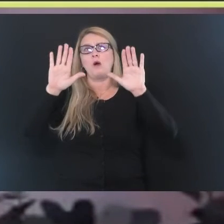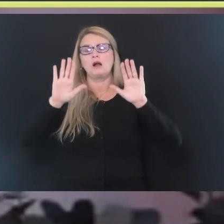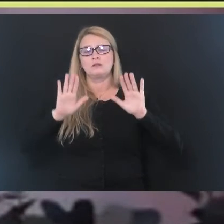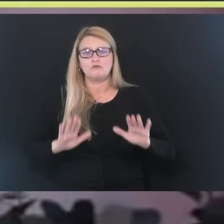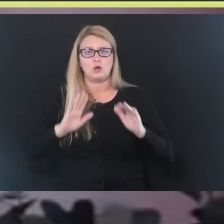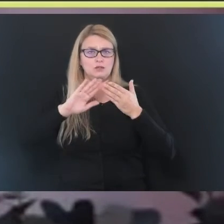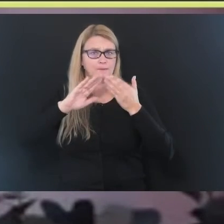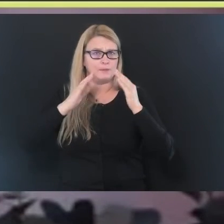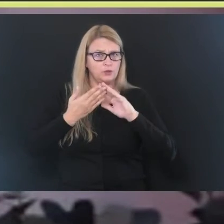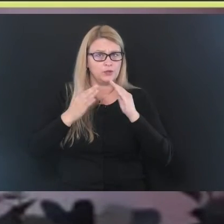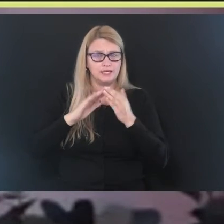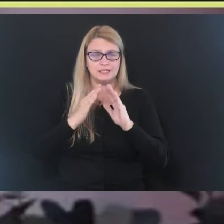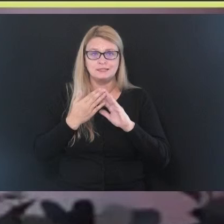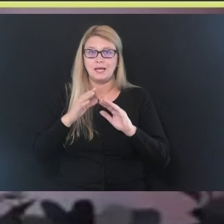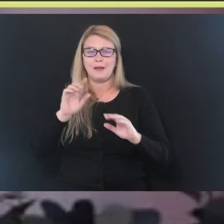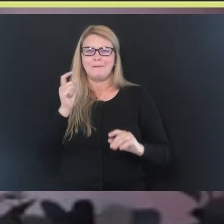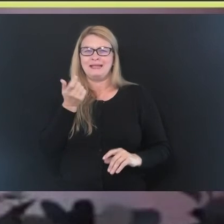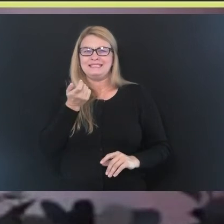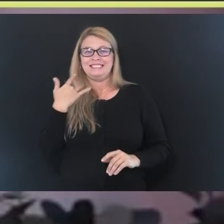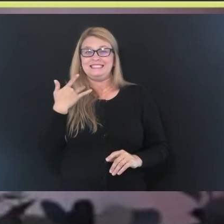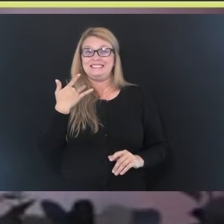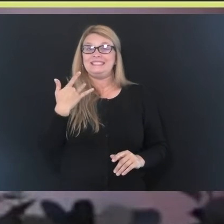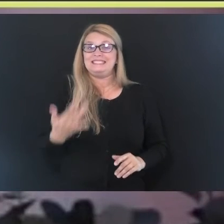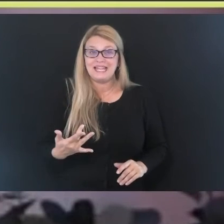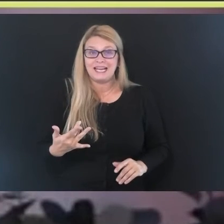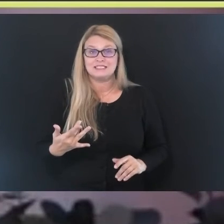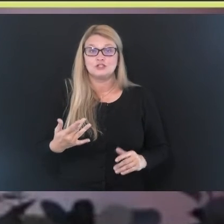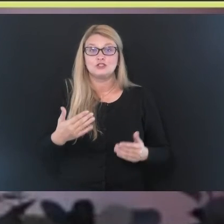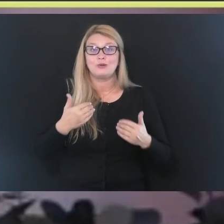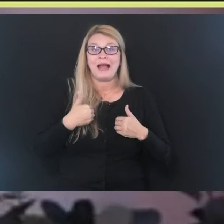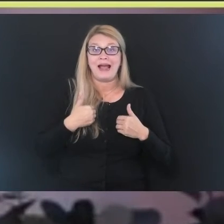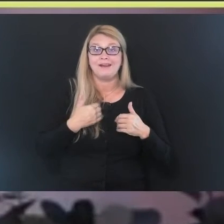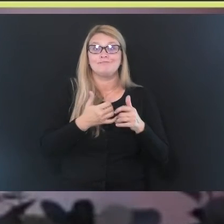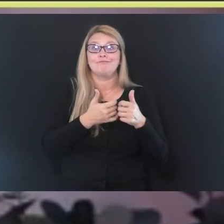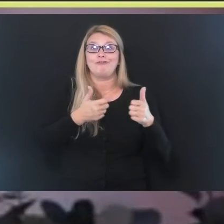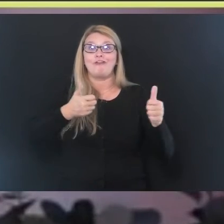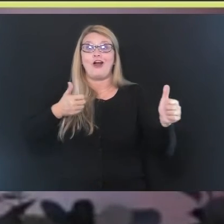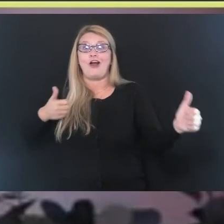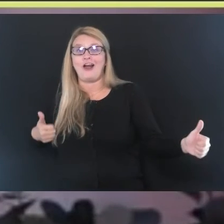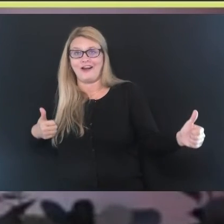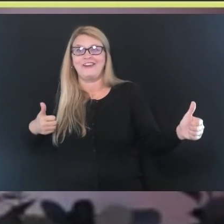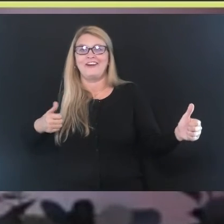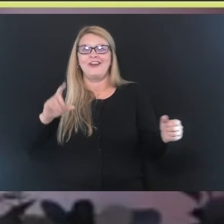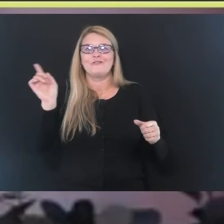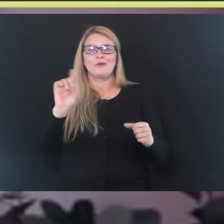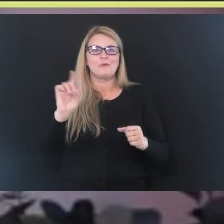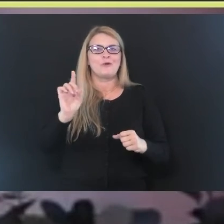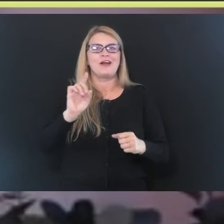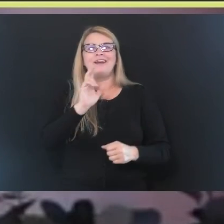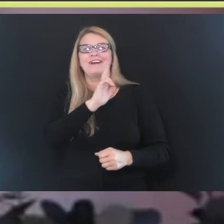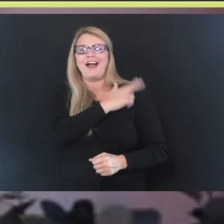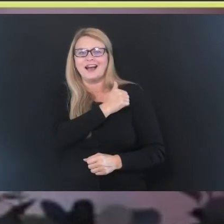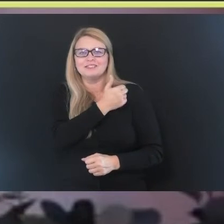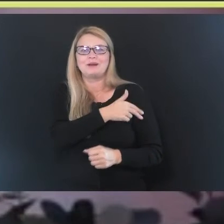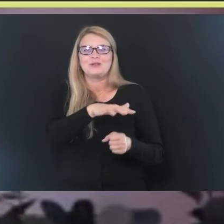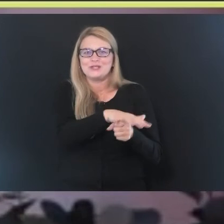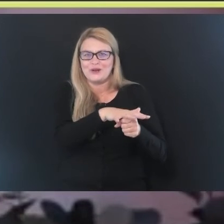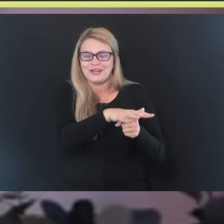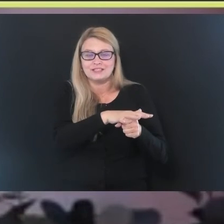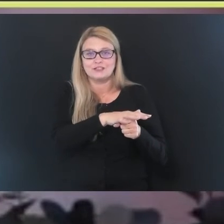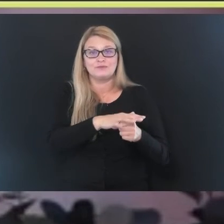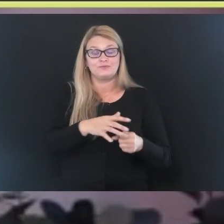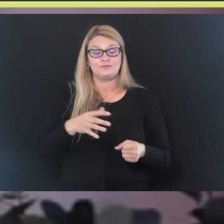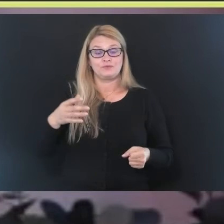communities. They just tend to be a little far from the central hubs of the county seats and larger access points. So in order to